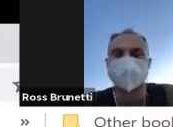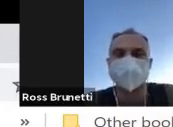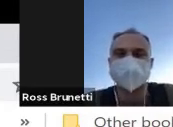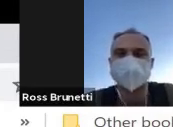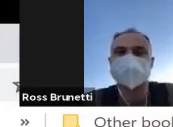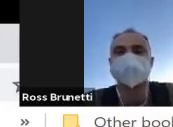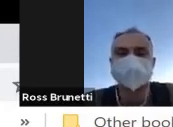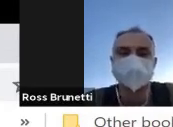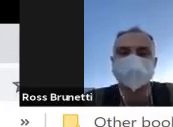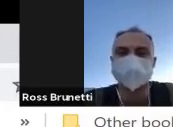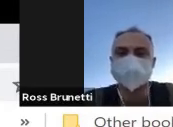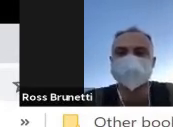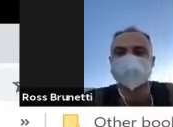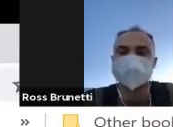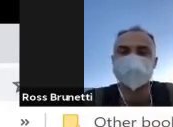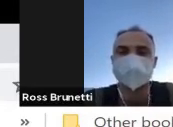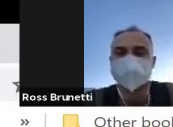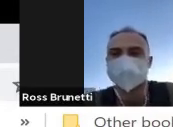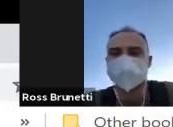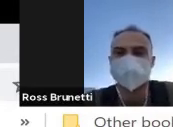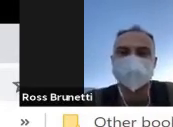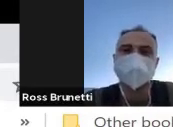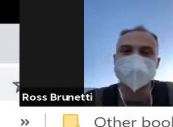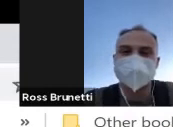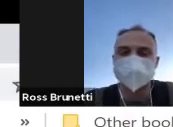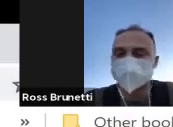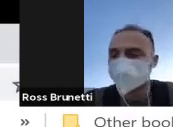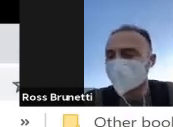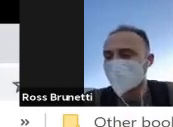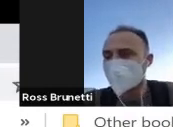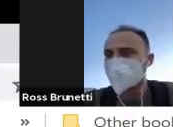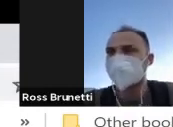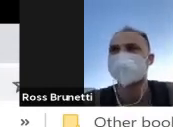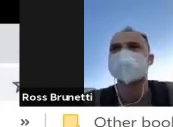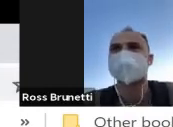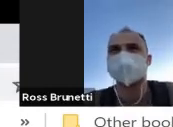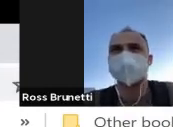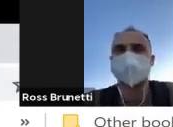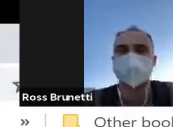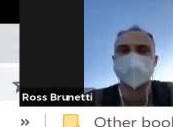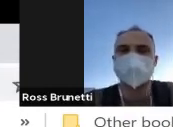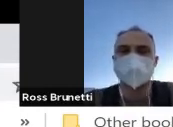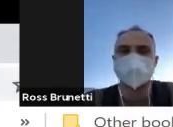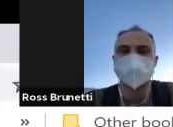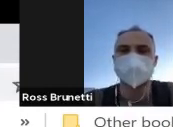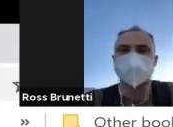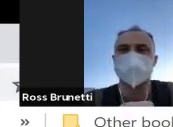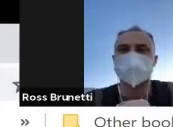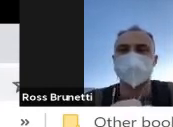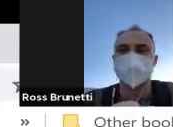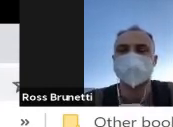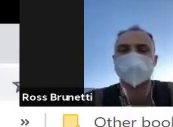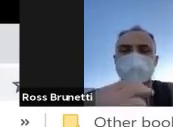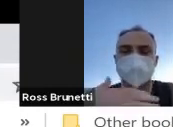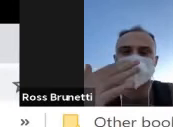opportunity to communicate information asynchronously to other people who might not be able to attend interviews. But I think it has to be in the